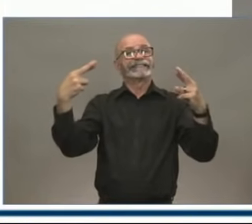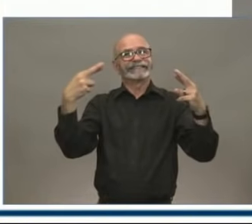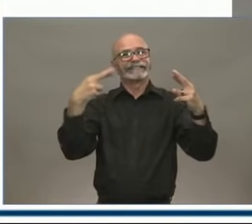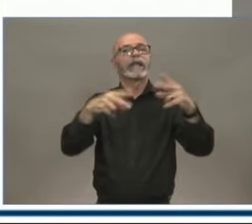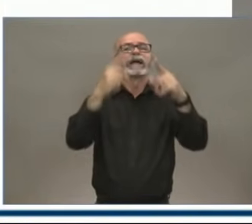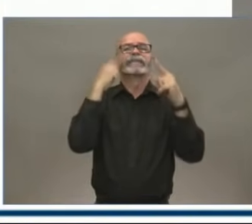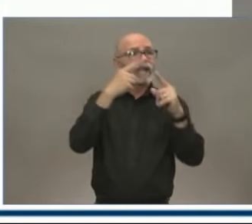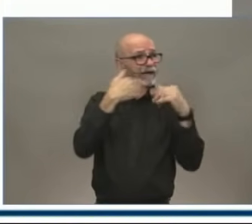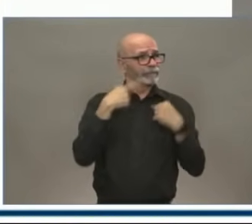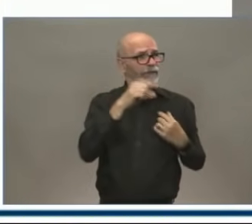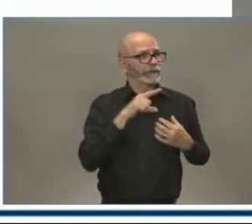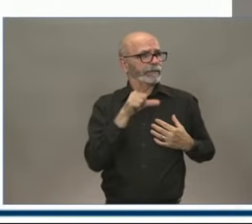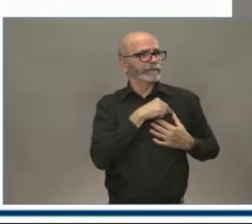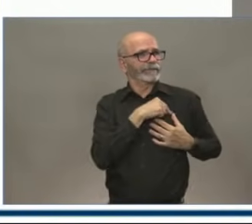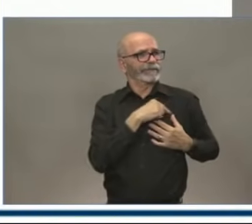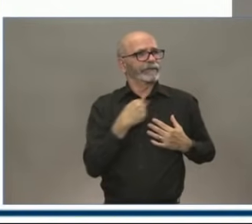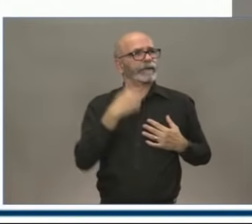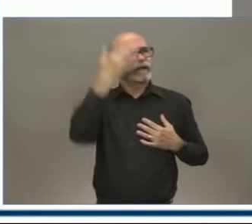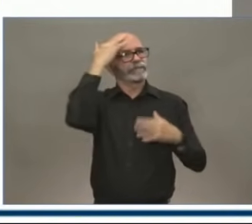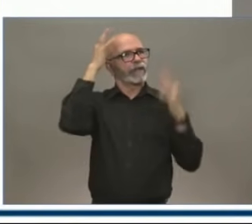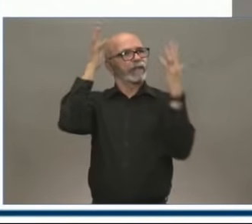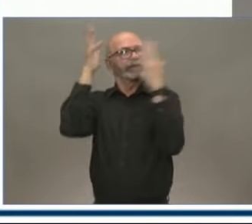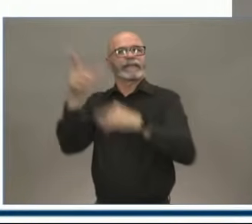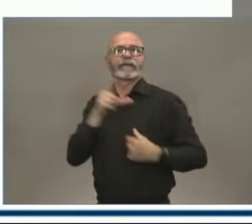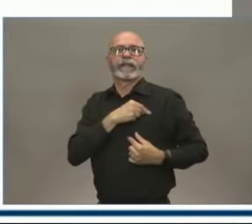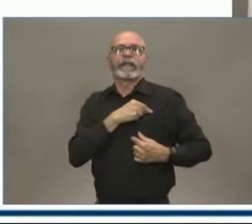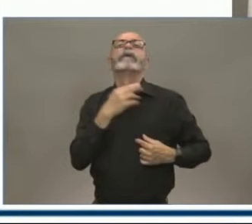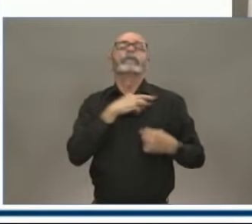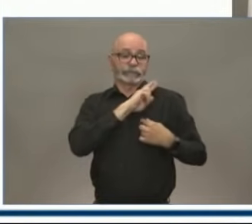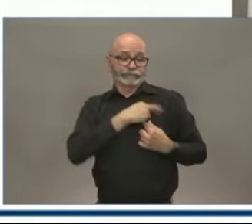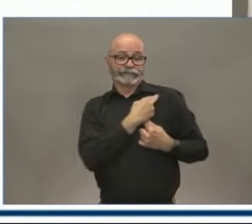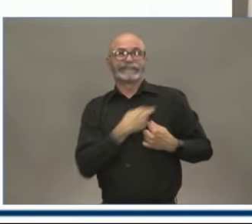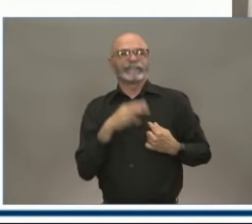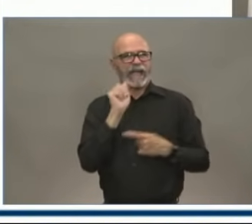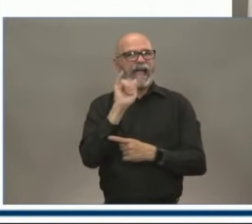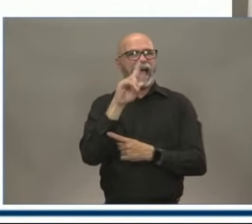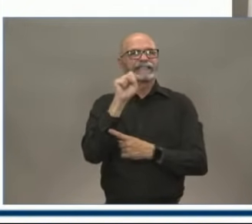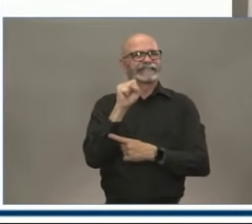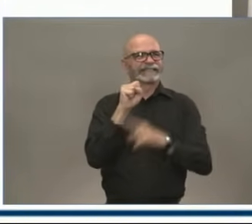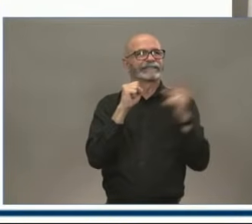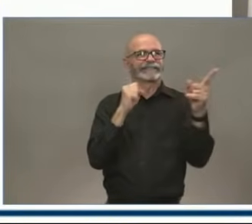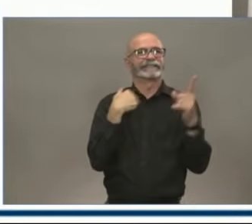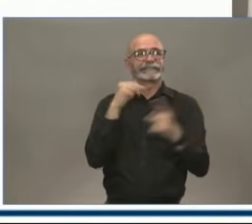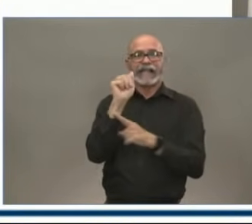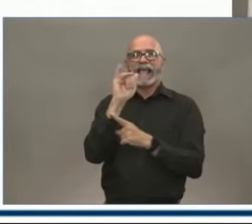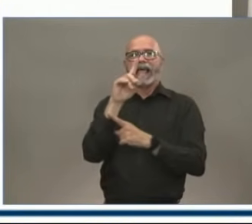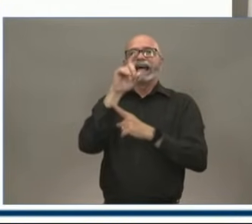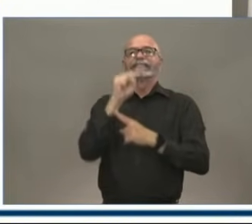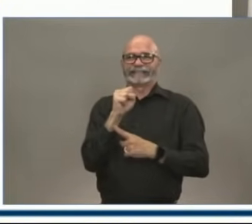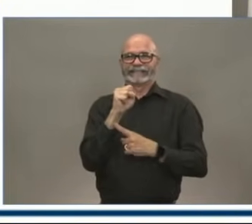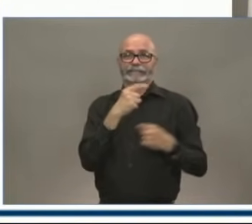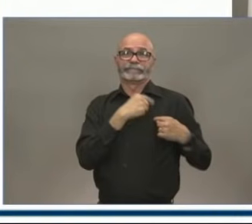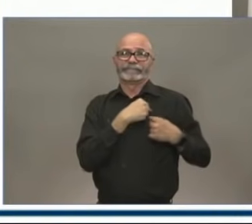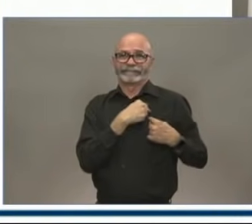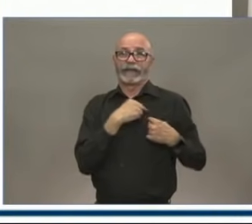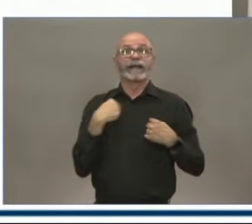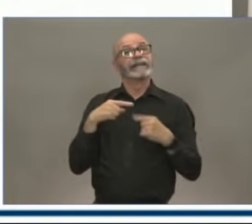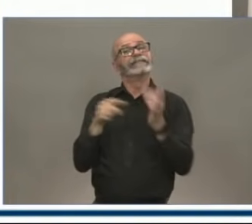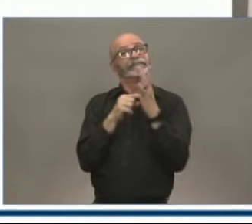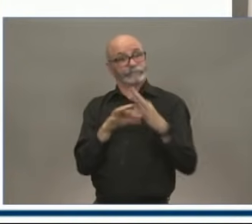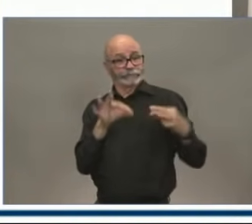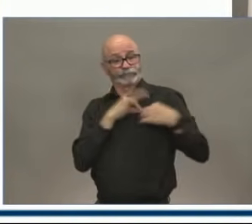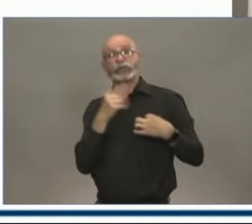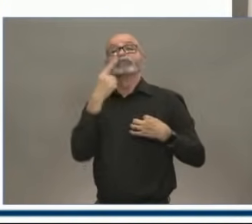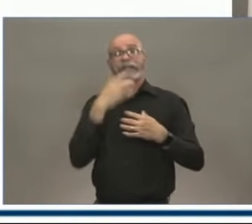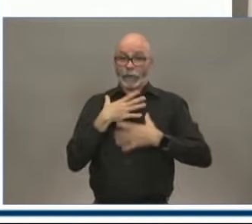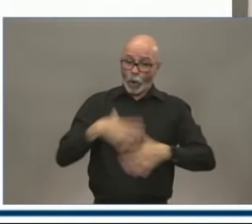on? Don't. That's my fault. I'm known to wear a lot of red, though. I can tell you that. I have a second. My apologies. You're